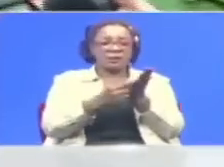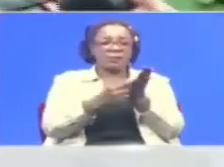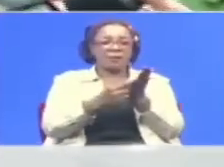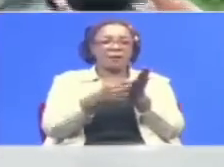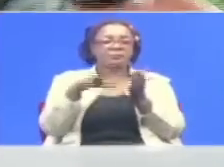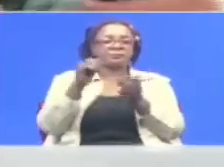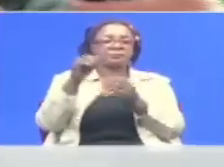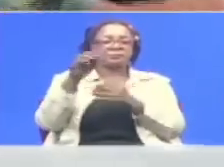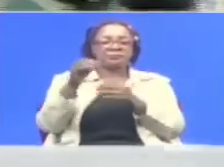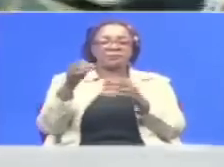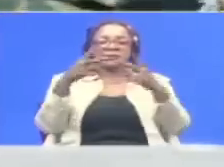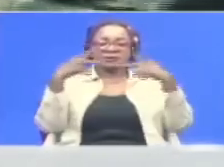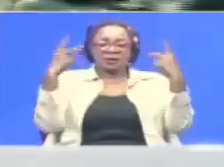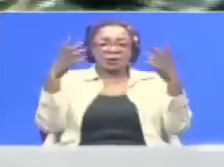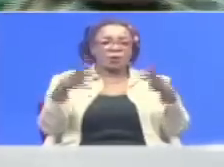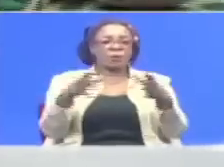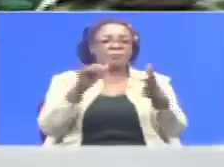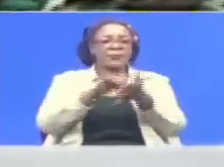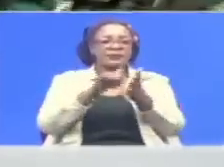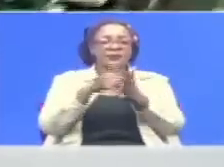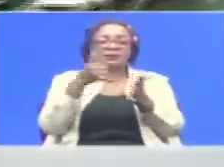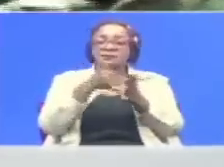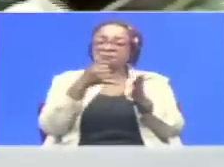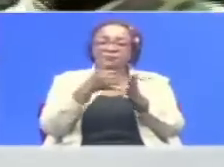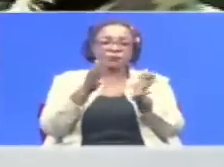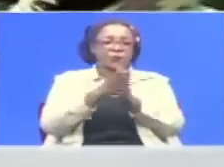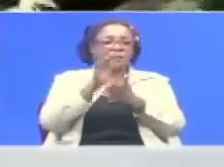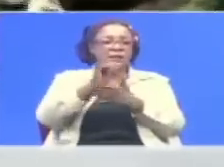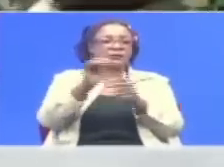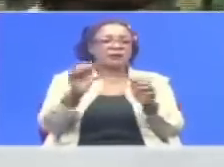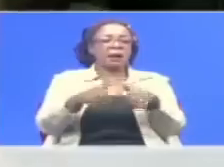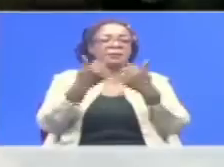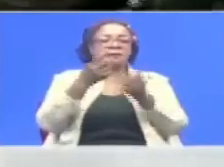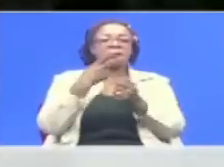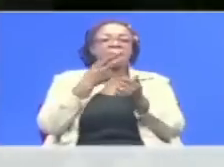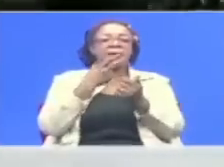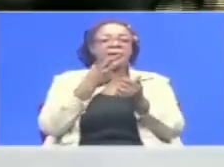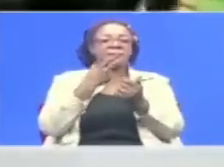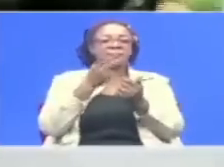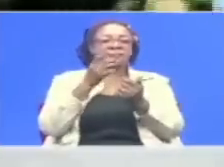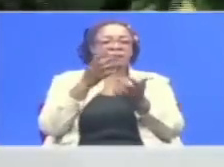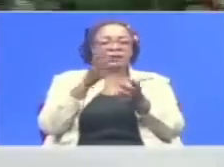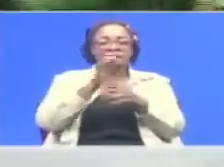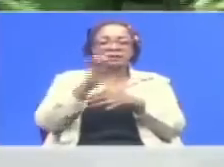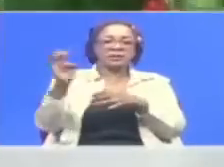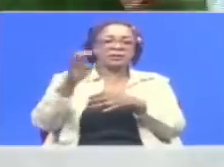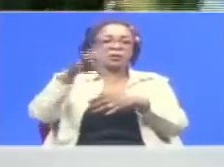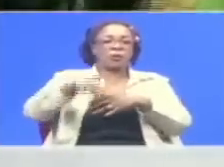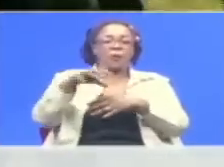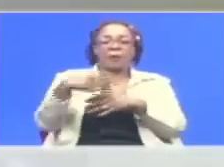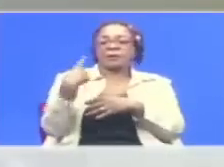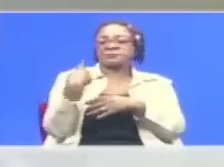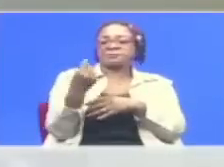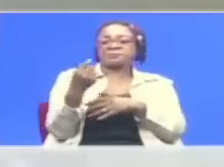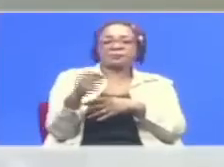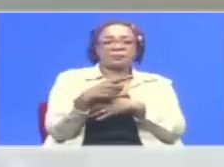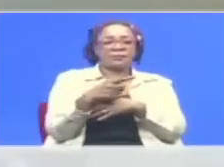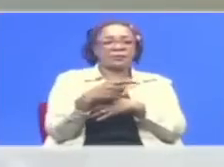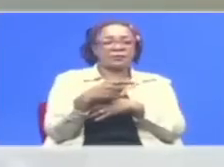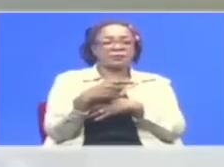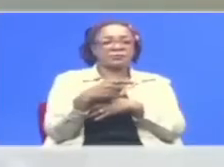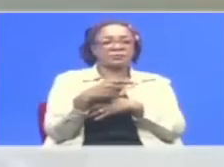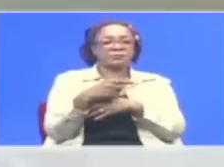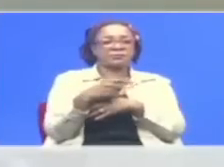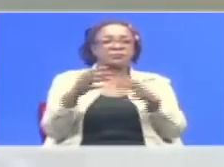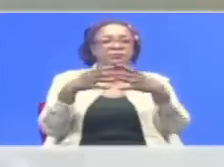group, which is affiliated with ISIS and has carried out strikes in Kampala and eastern Congo in recent months. Family nzima